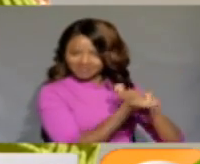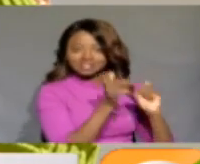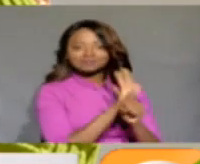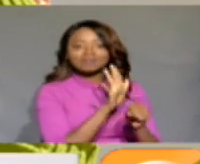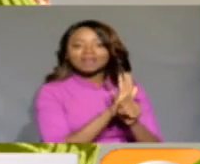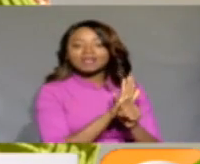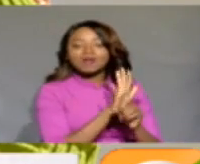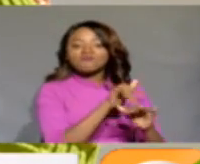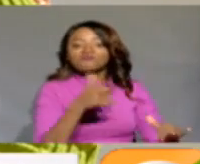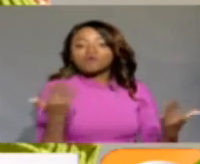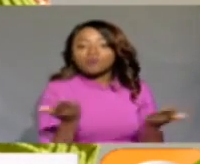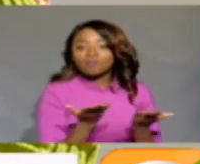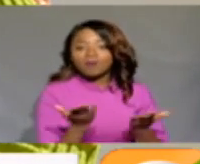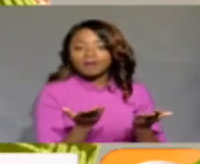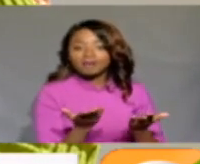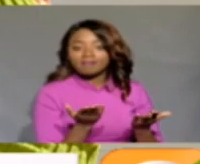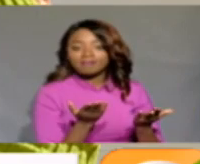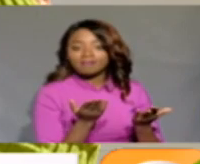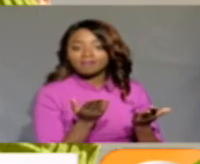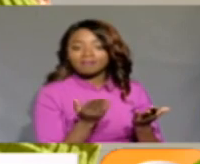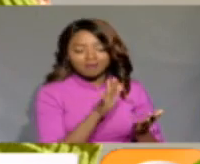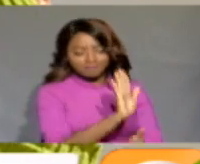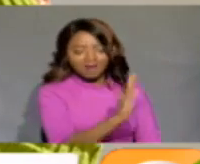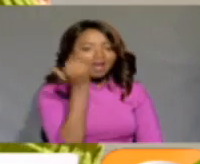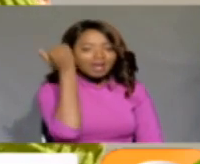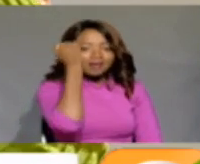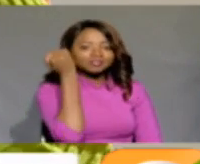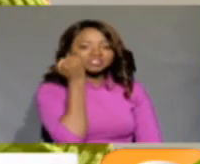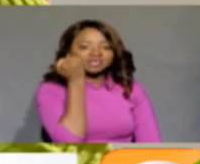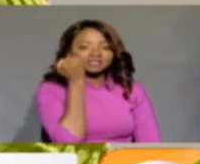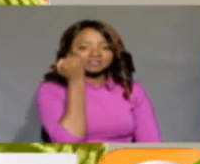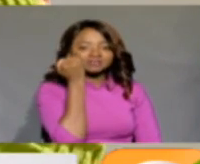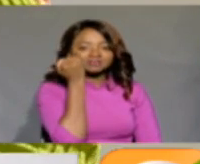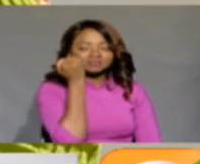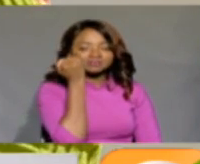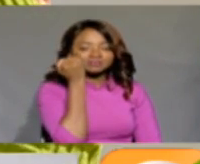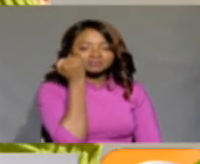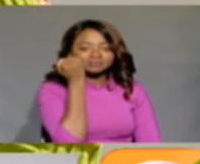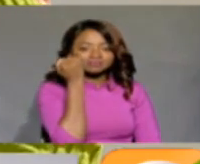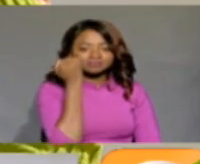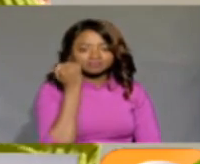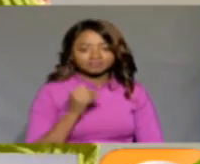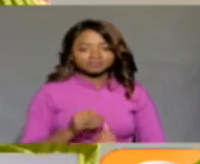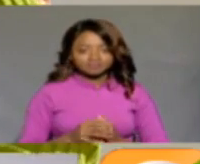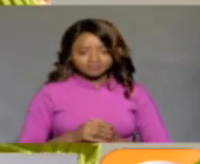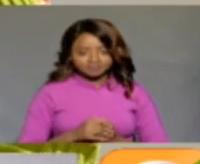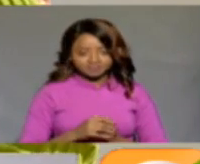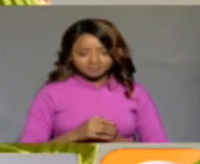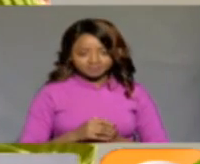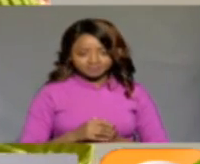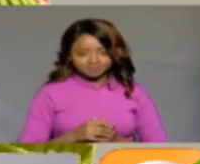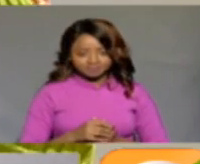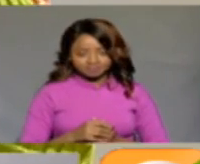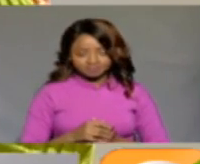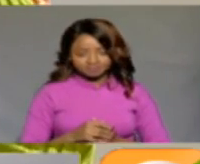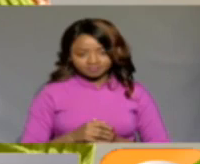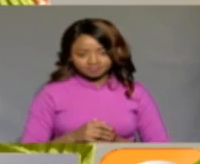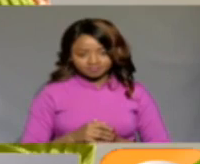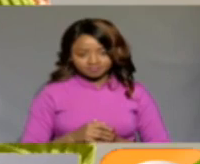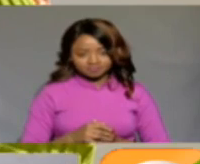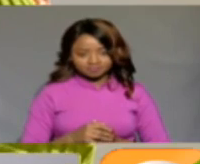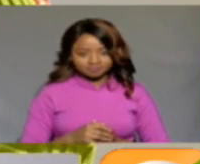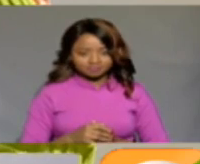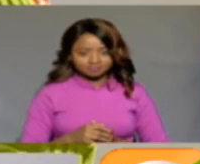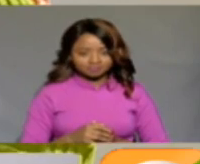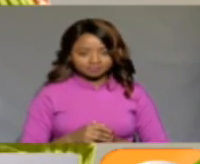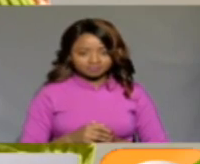have been effected by the judiciary. Okay. And on the side of the professions, I would like to differ with my